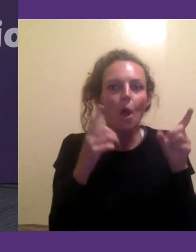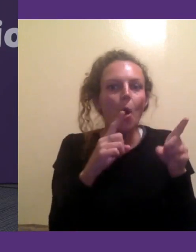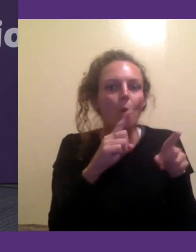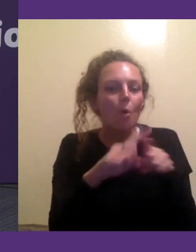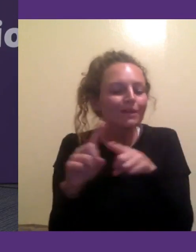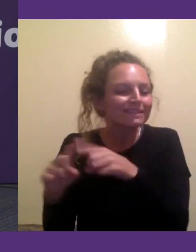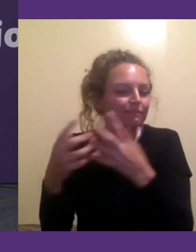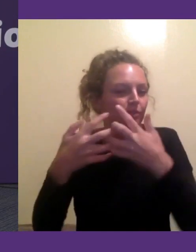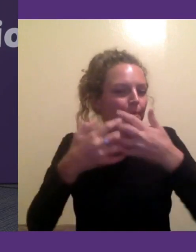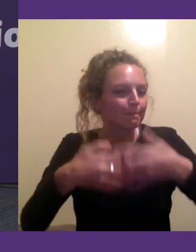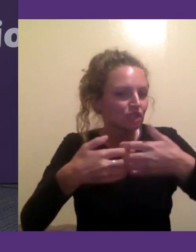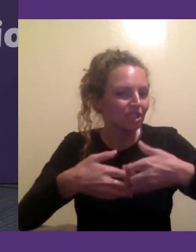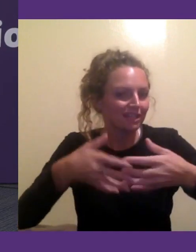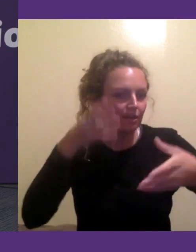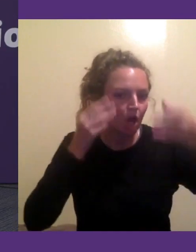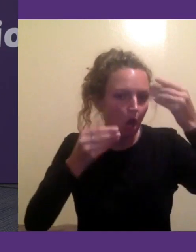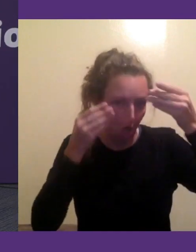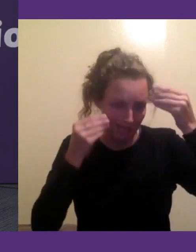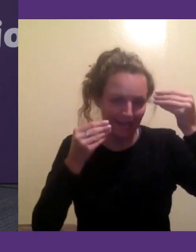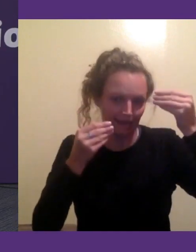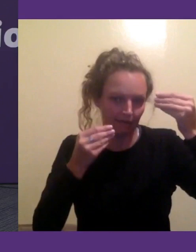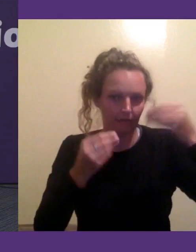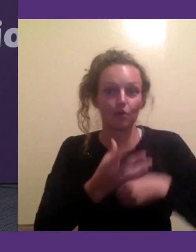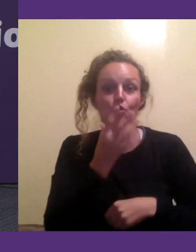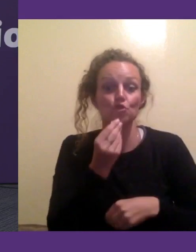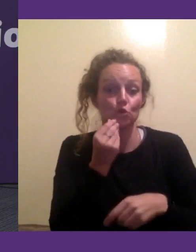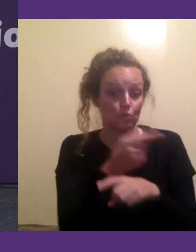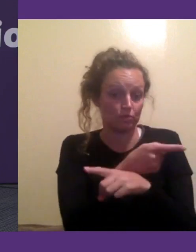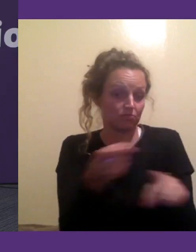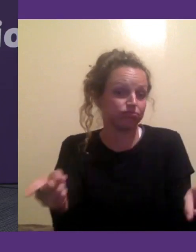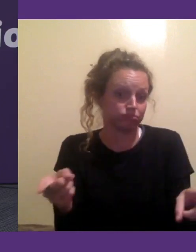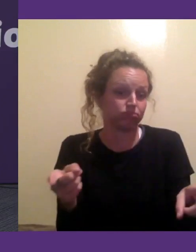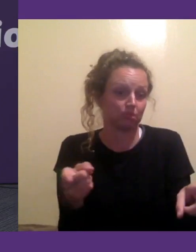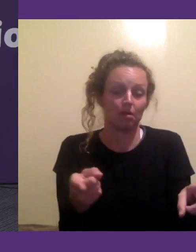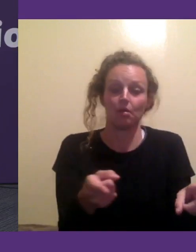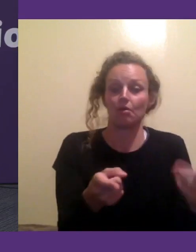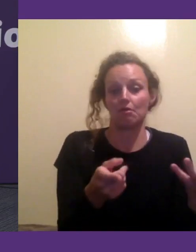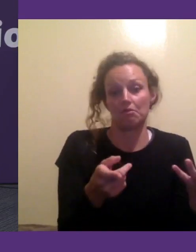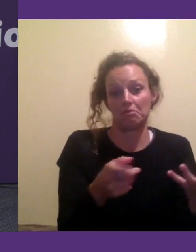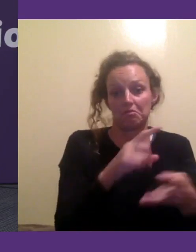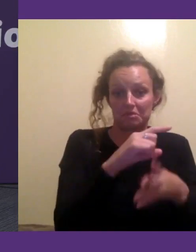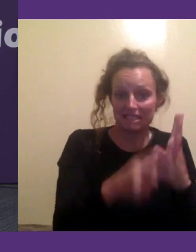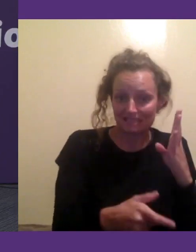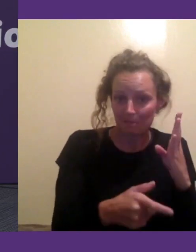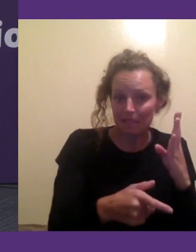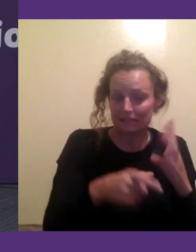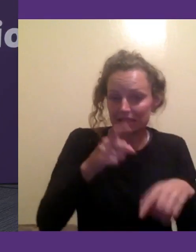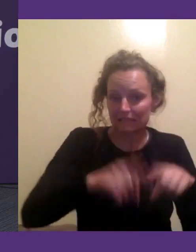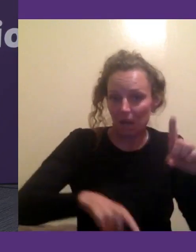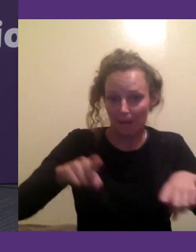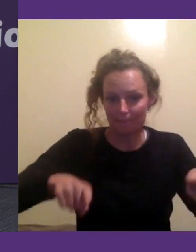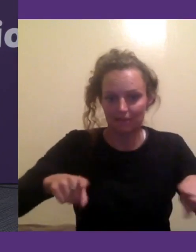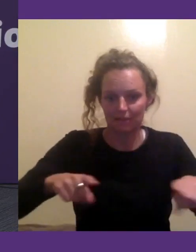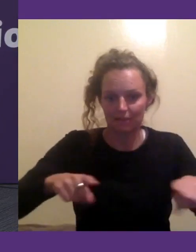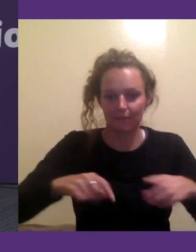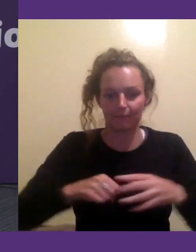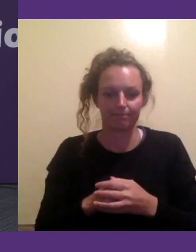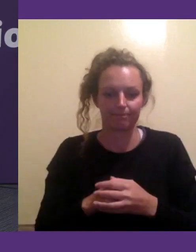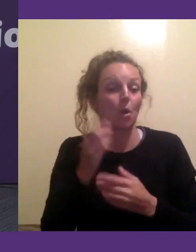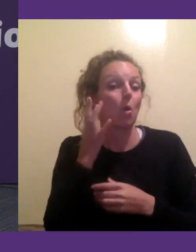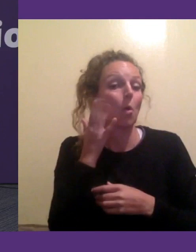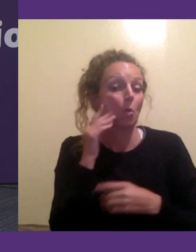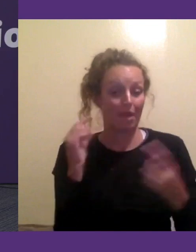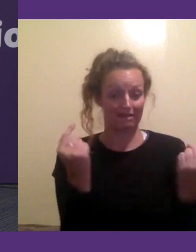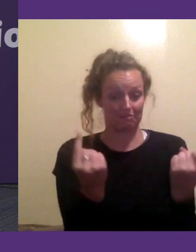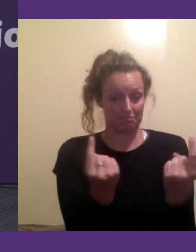that have so much potential to make the world accessible. Once the device is accessible, you start looking at how